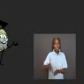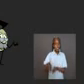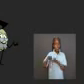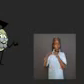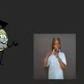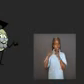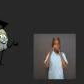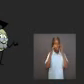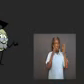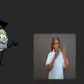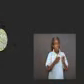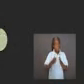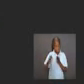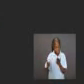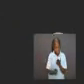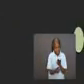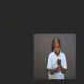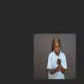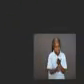Students, let's get ready.